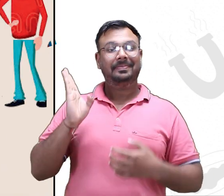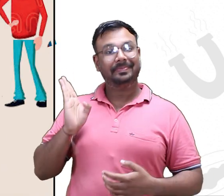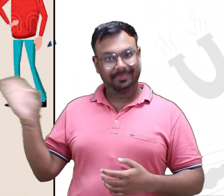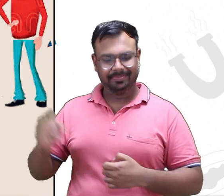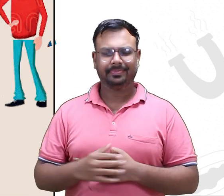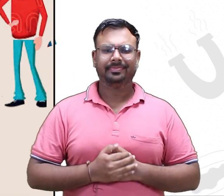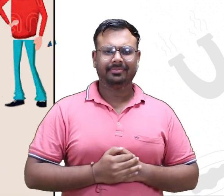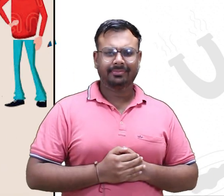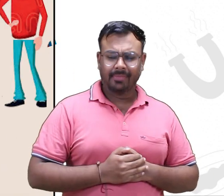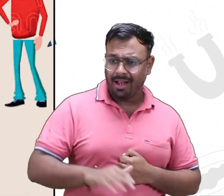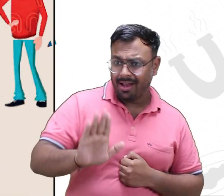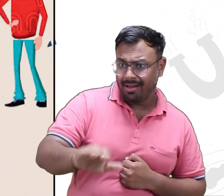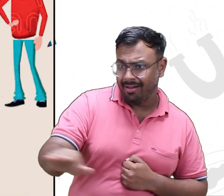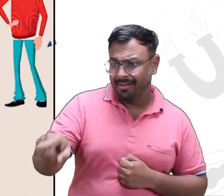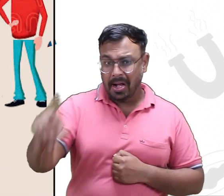X-ray room.